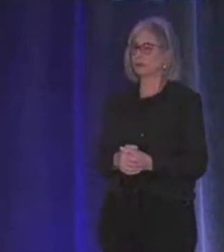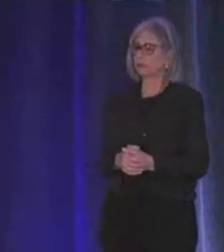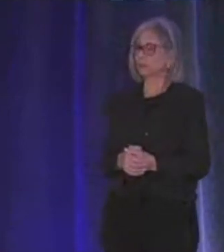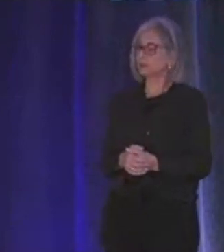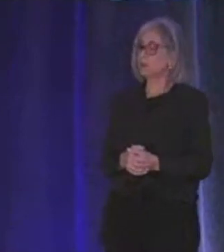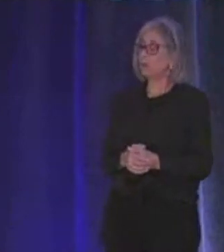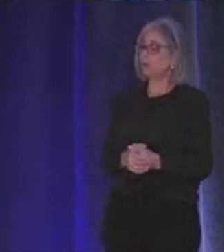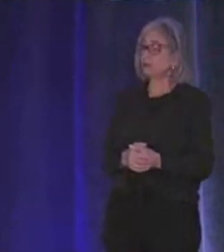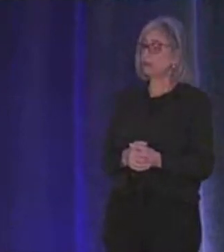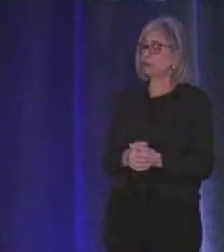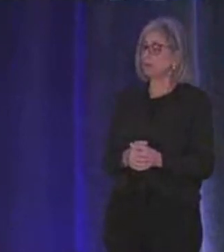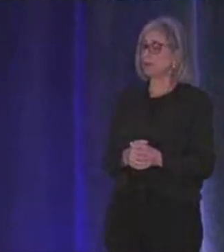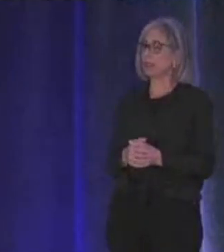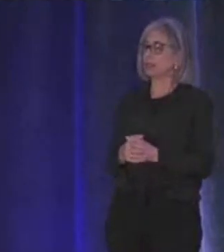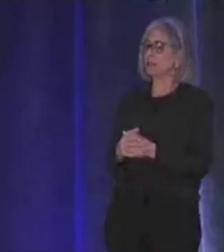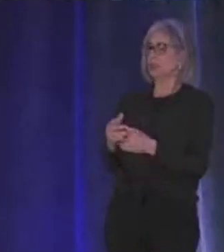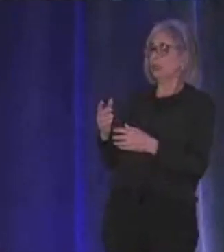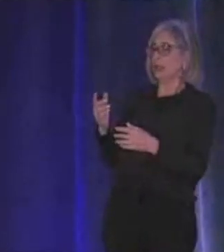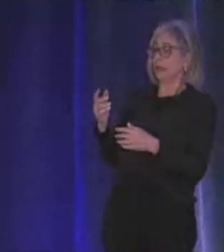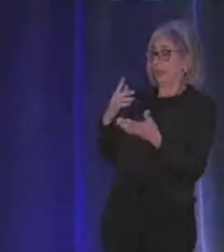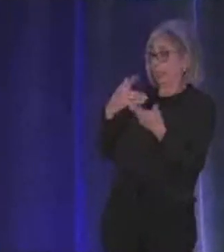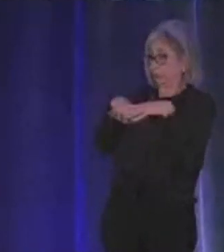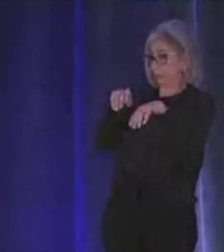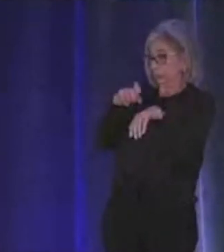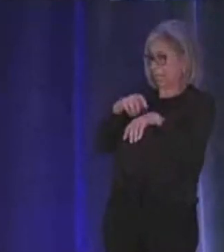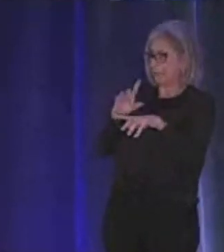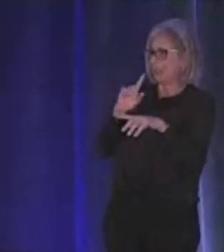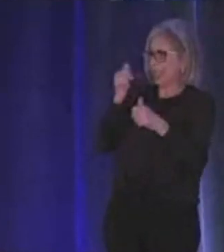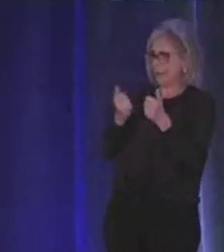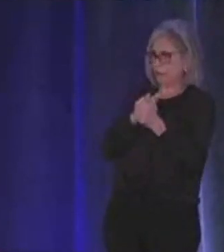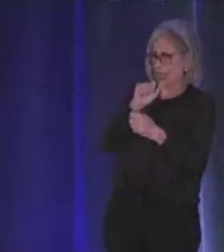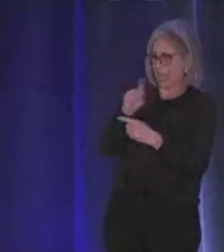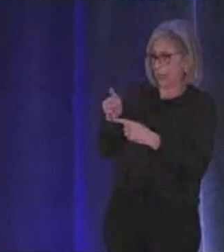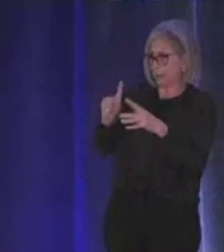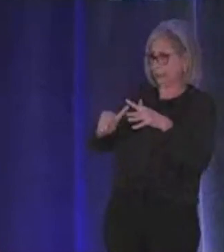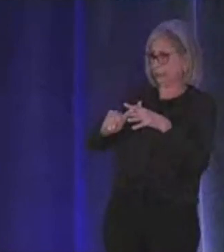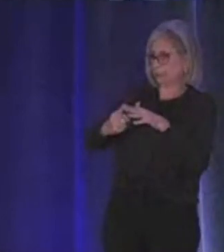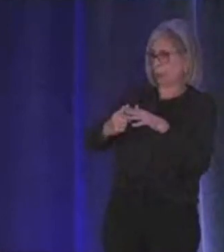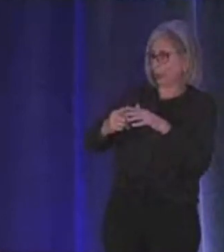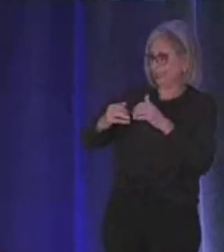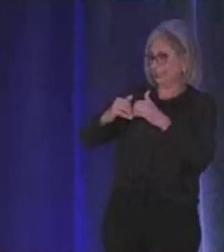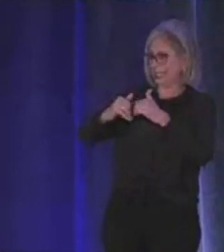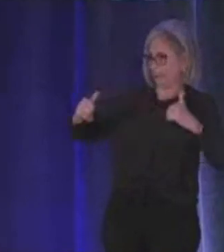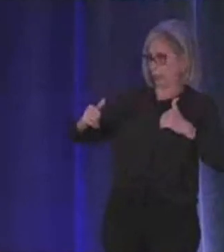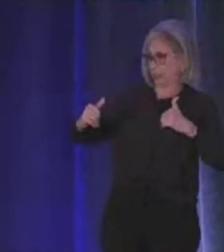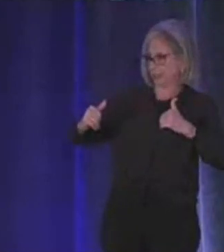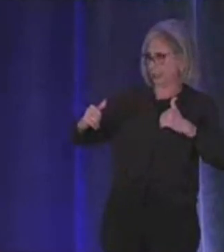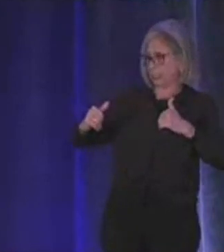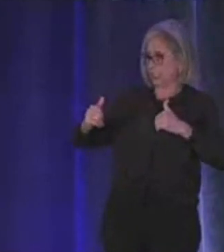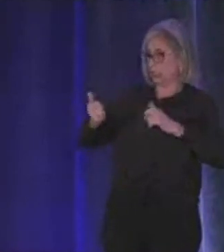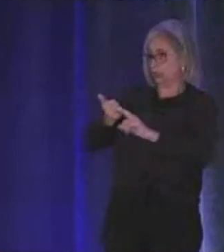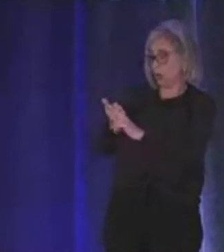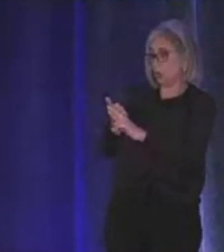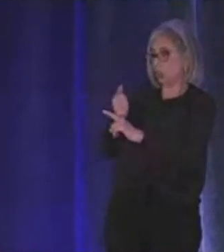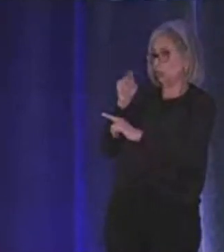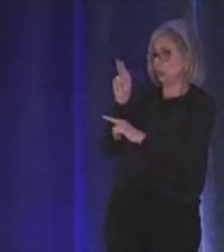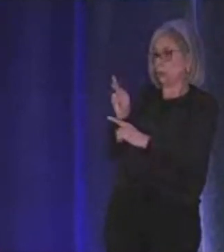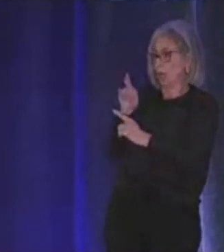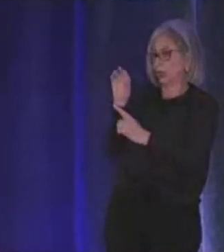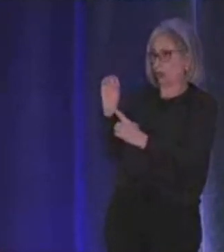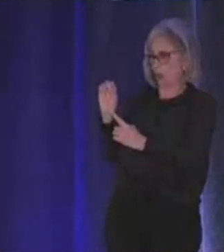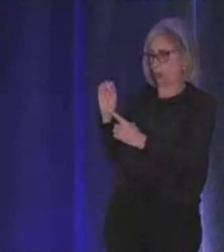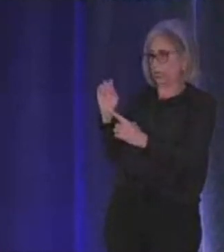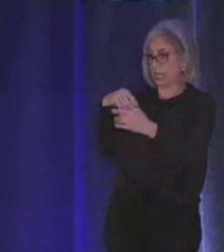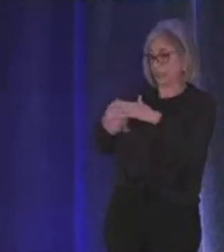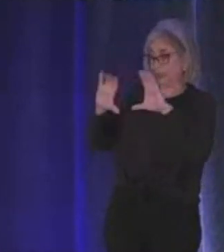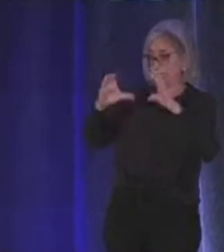With runtime integration, each app is deployed separately, has its own URL, and then the